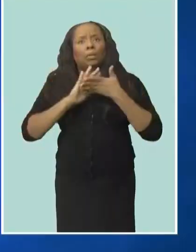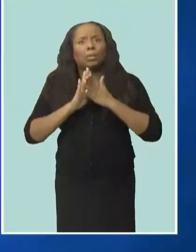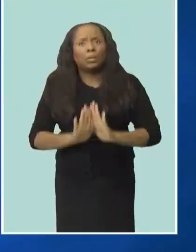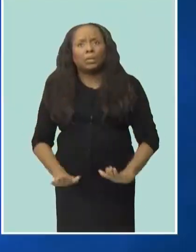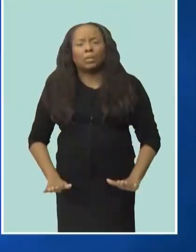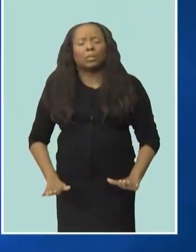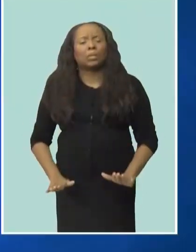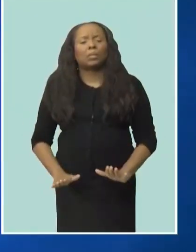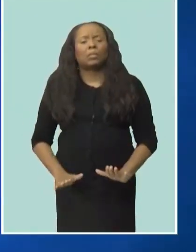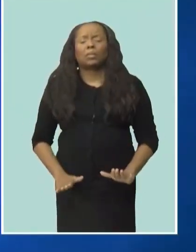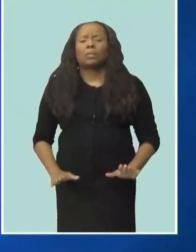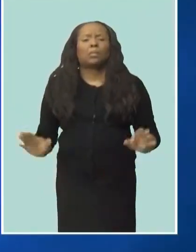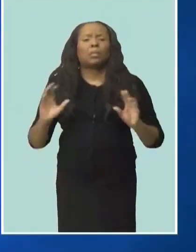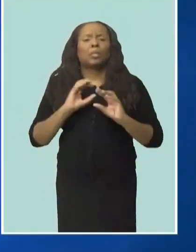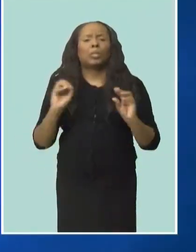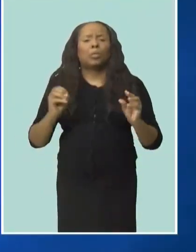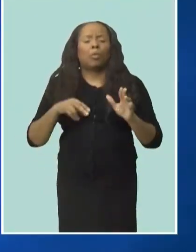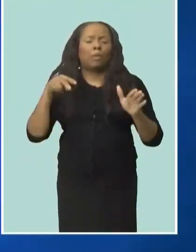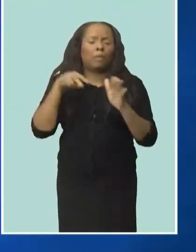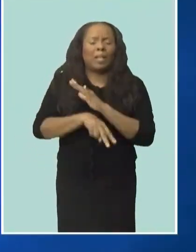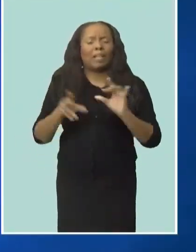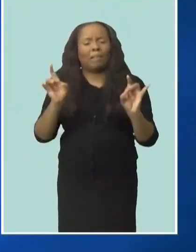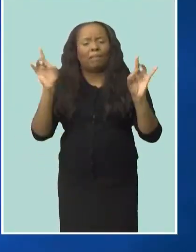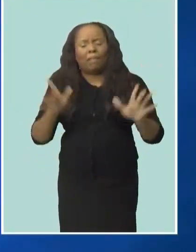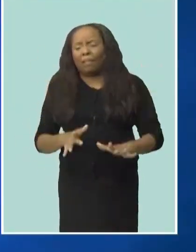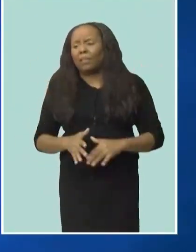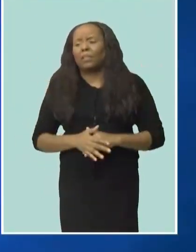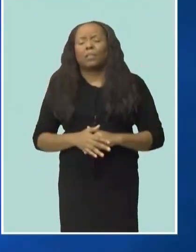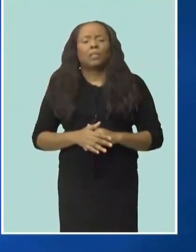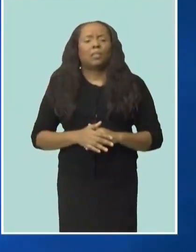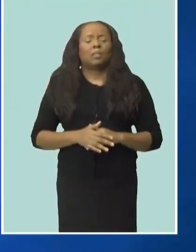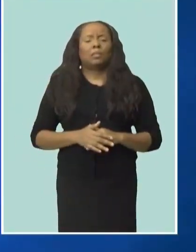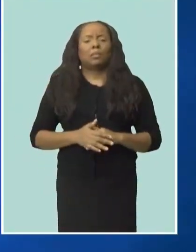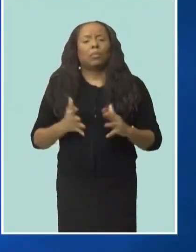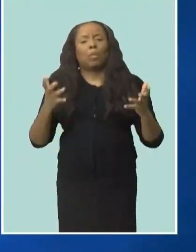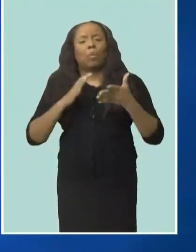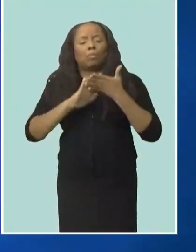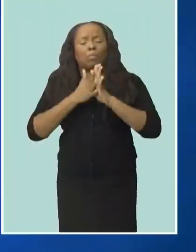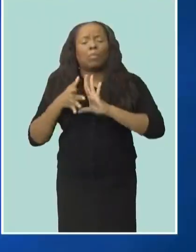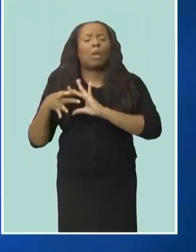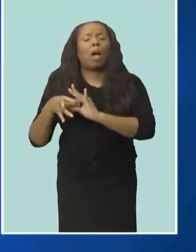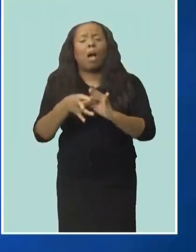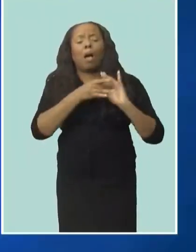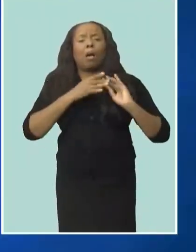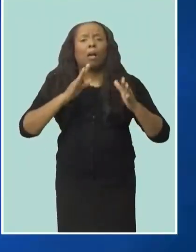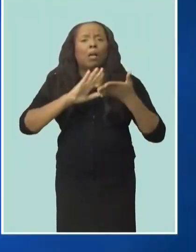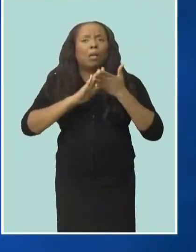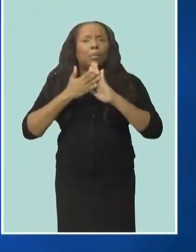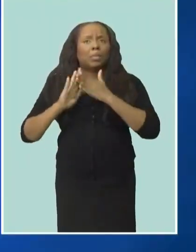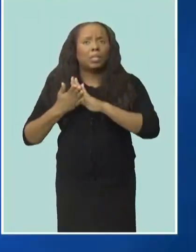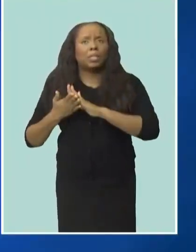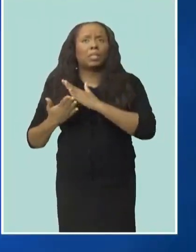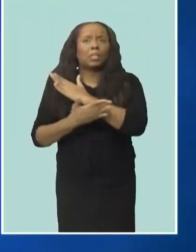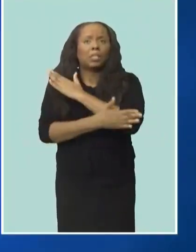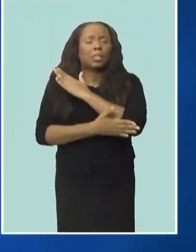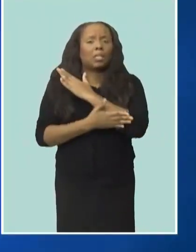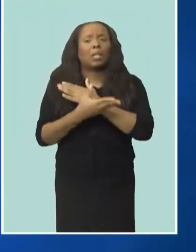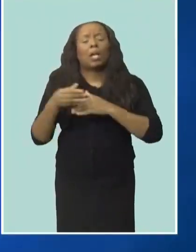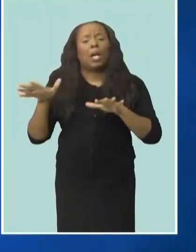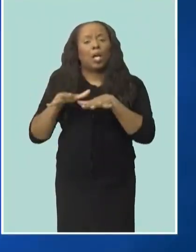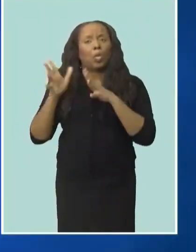removing violence from our houses, from our communities, from our country, and yes, from our